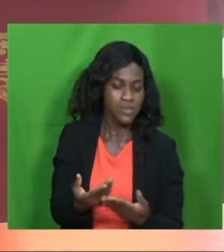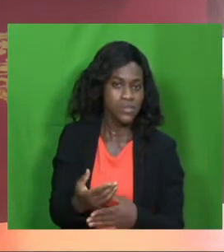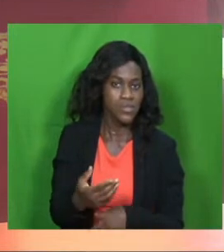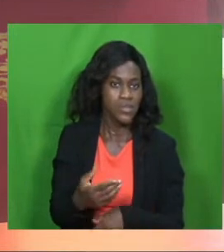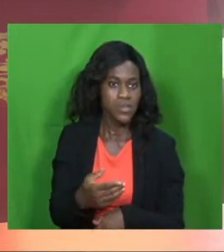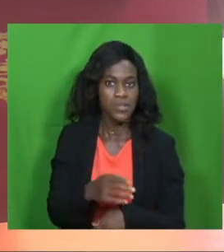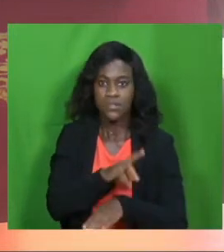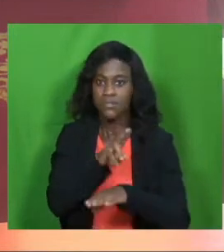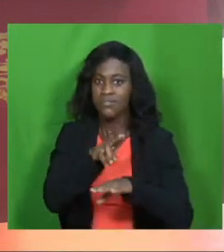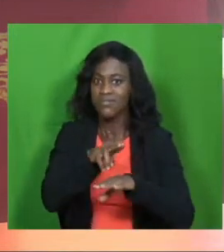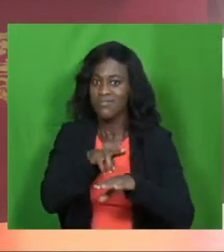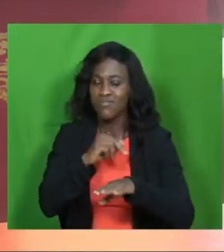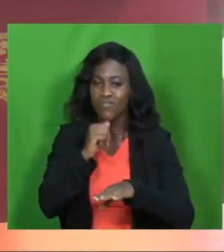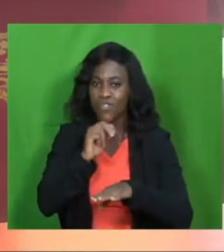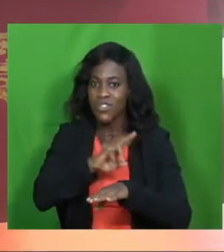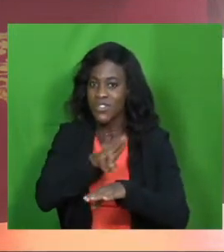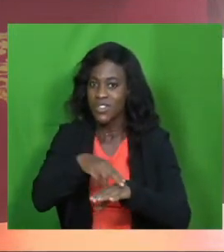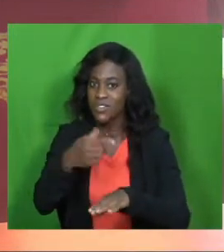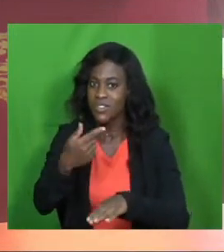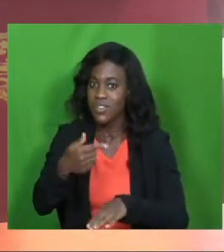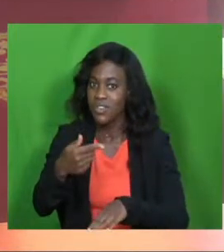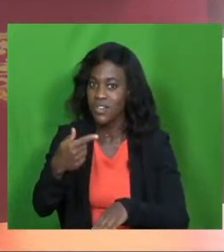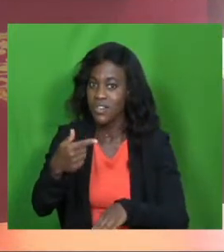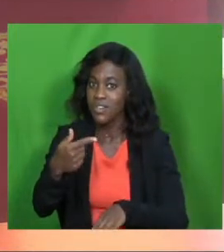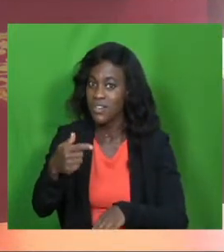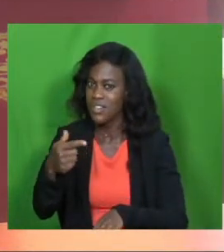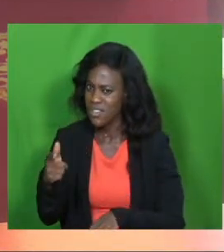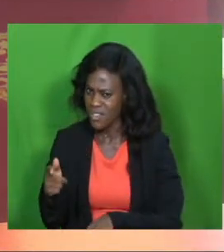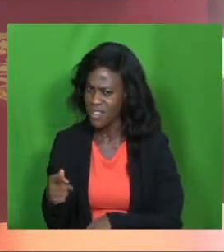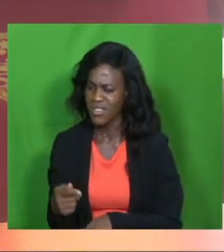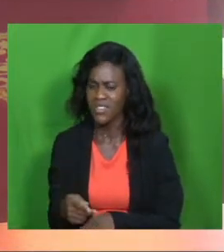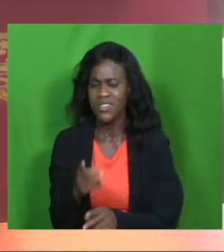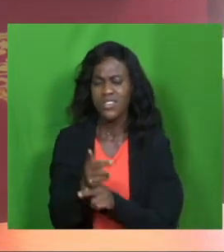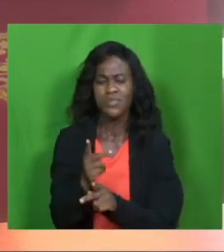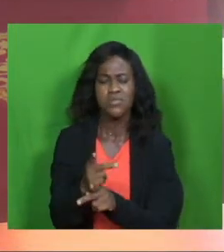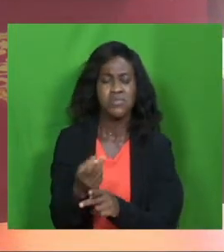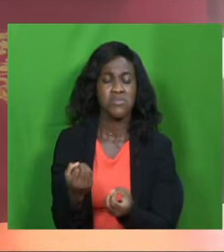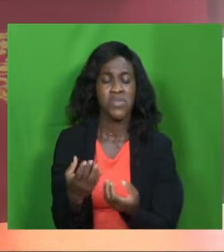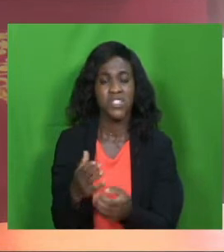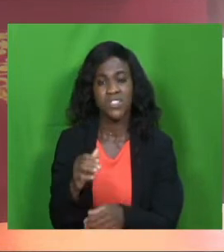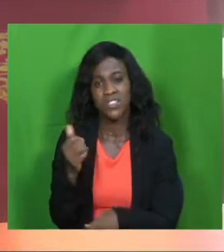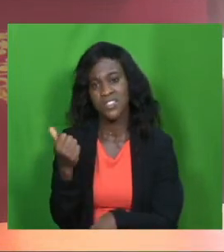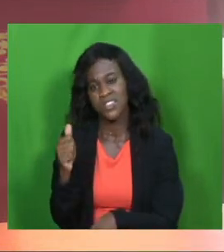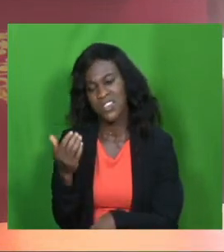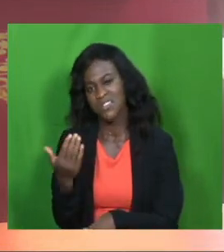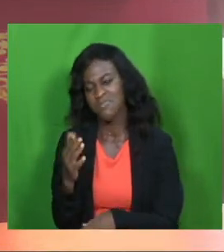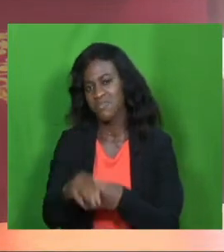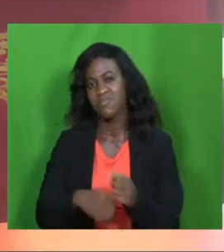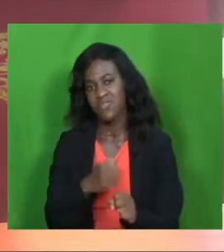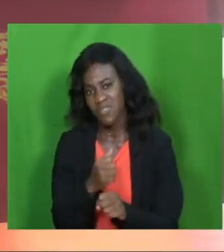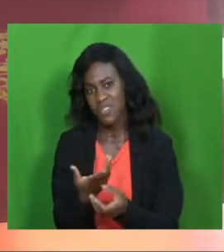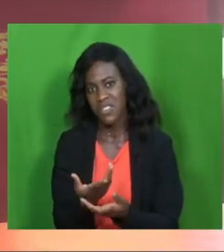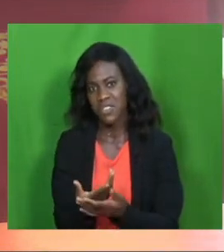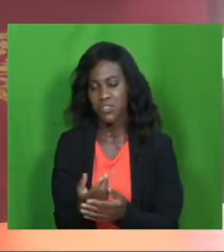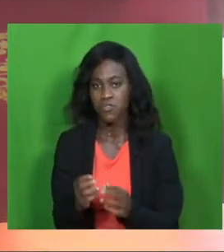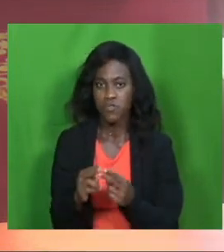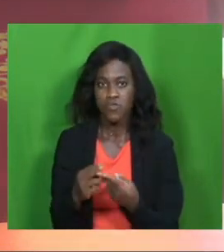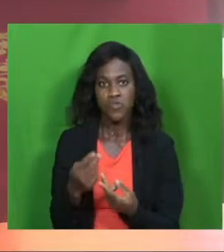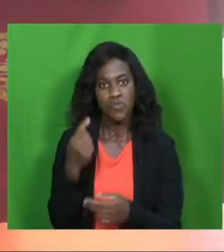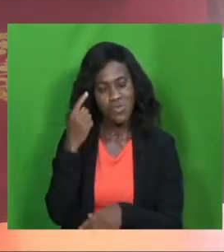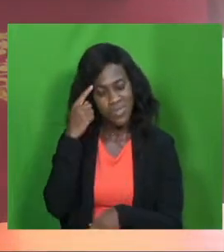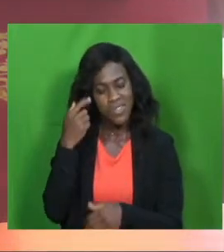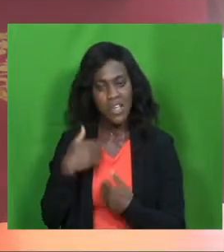beyond 10 to 15 years. And that is why we took a decision to ensure that we get the needed sports